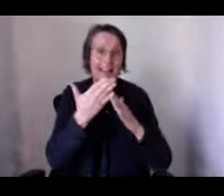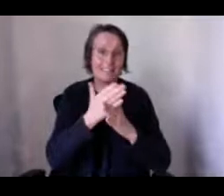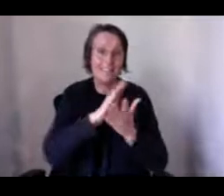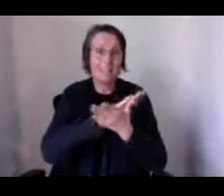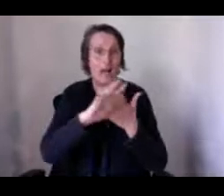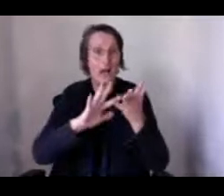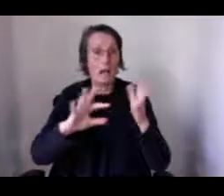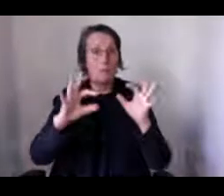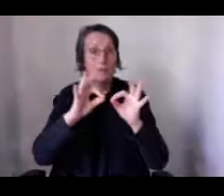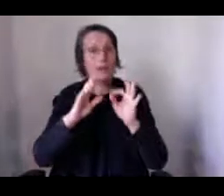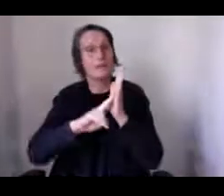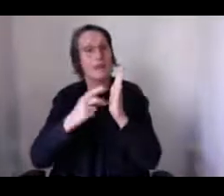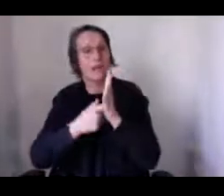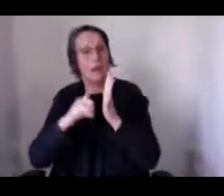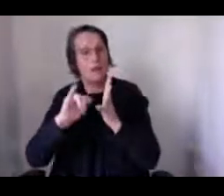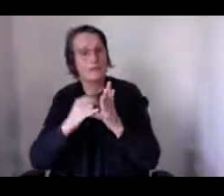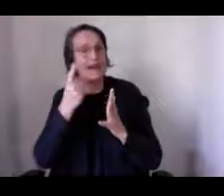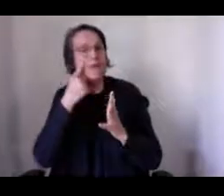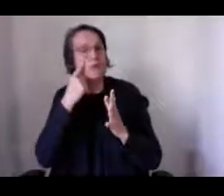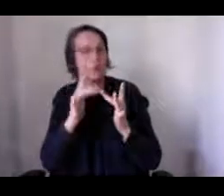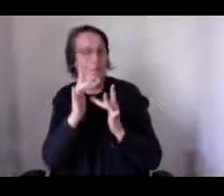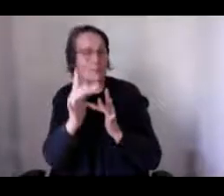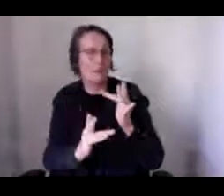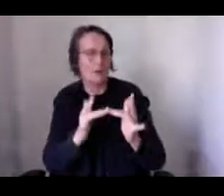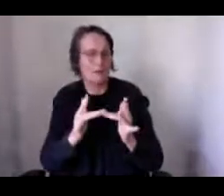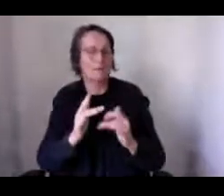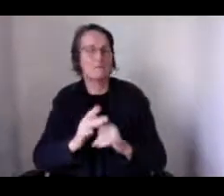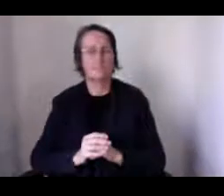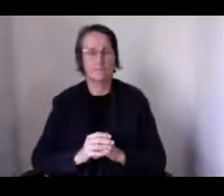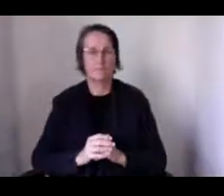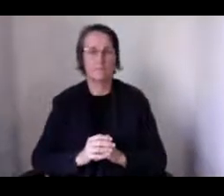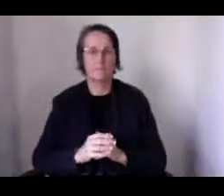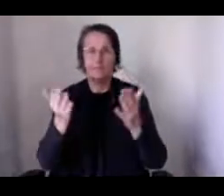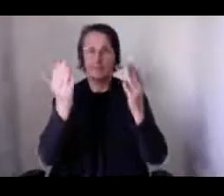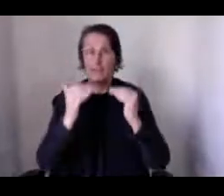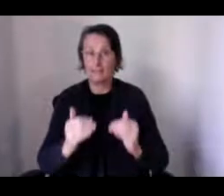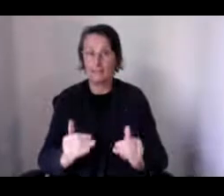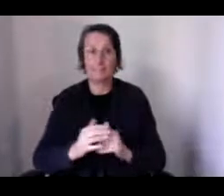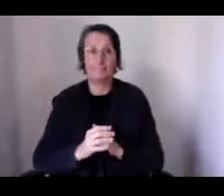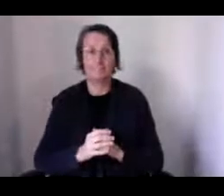our website. Next slide, please, Kartika.